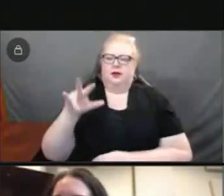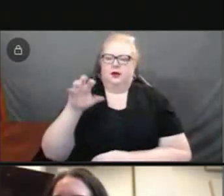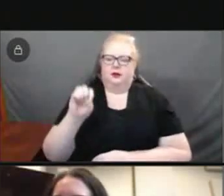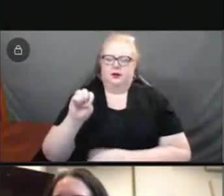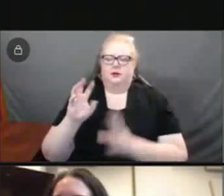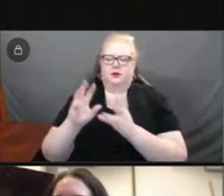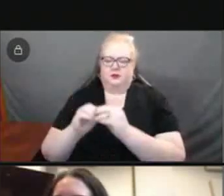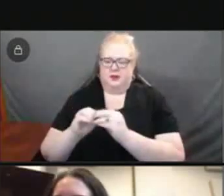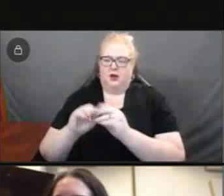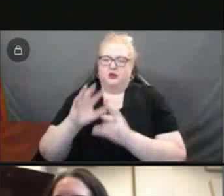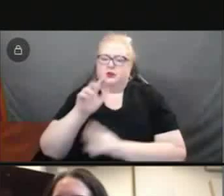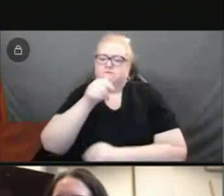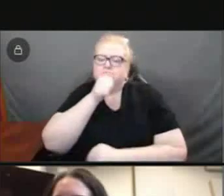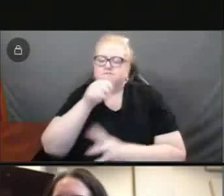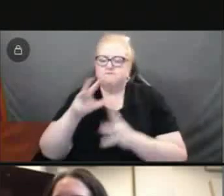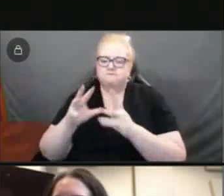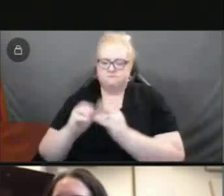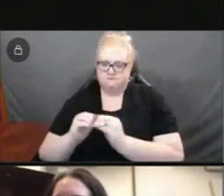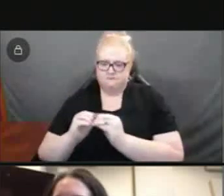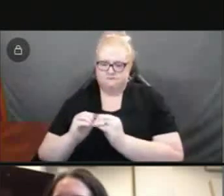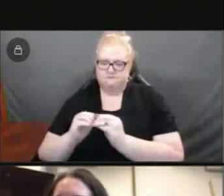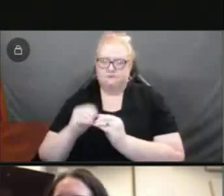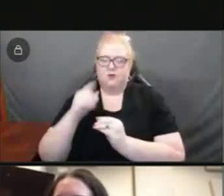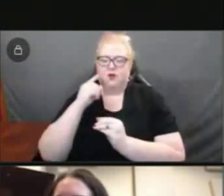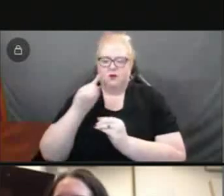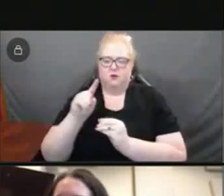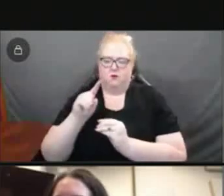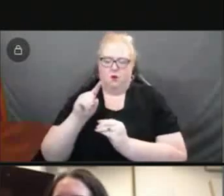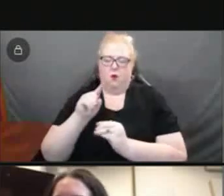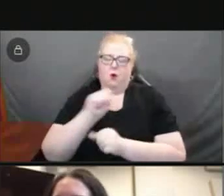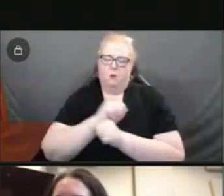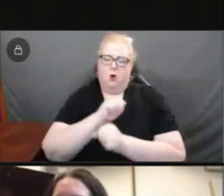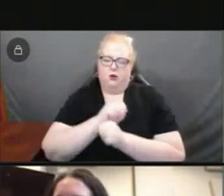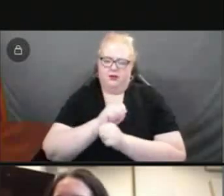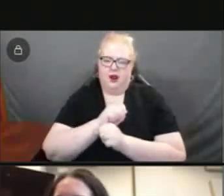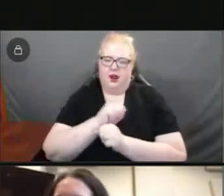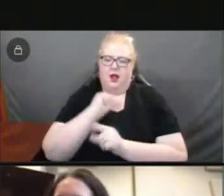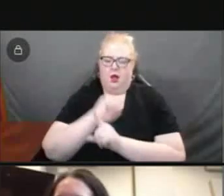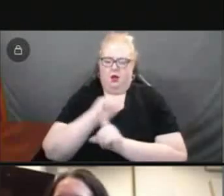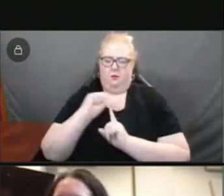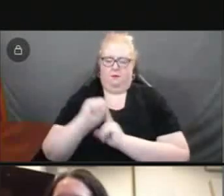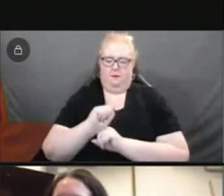just motioned. And the only two